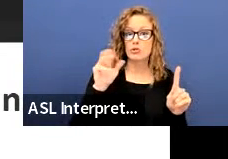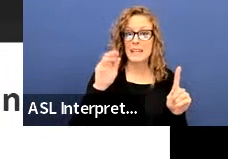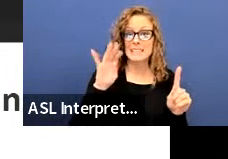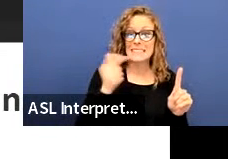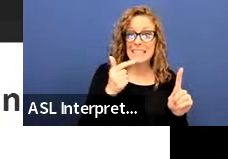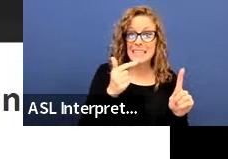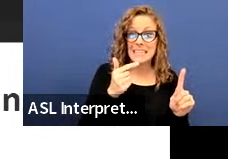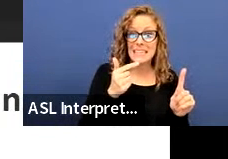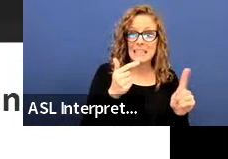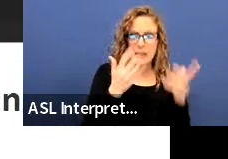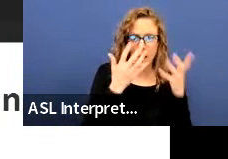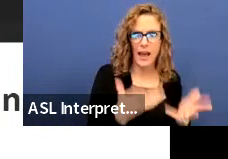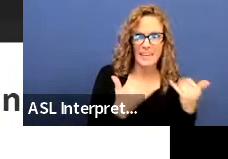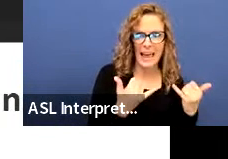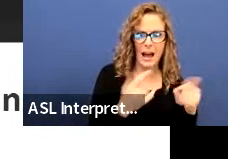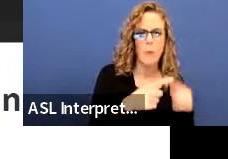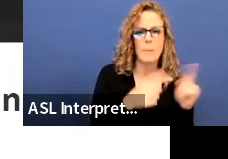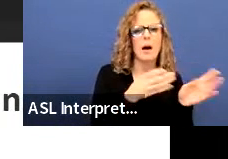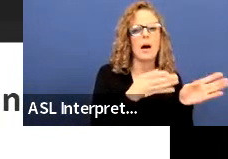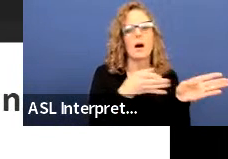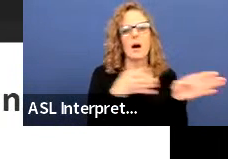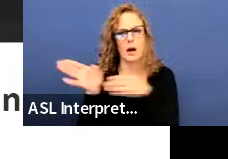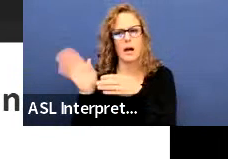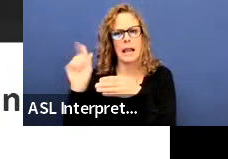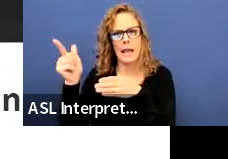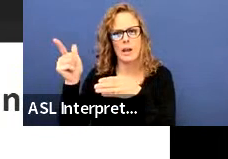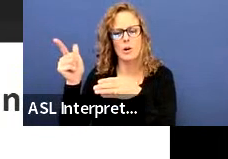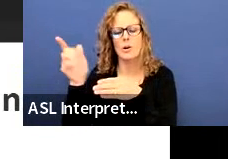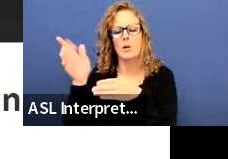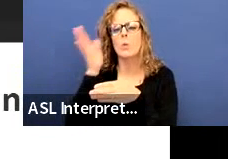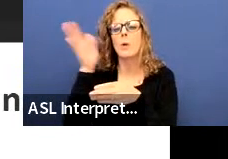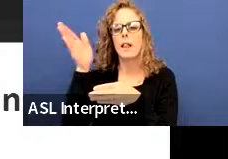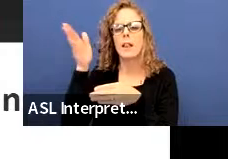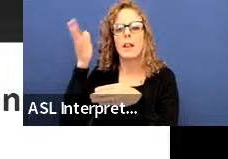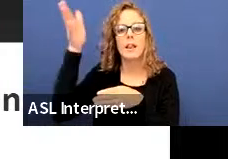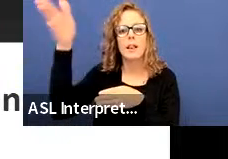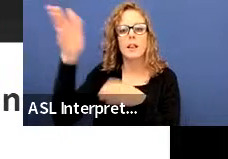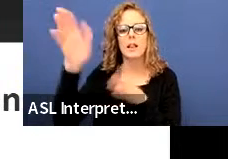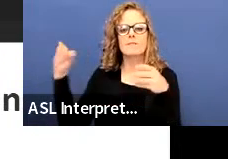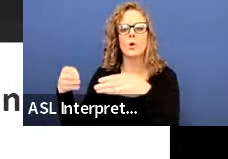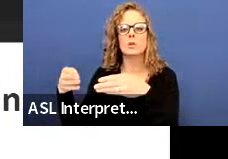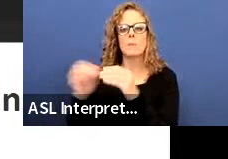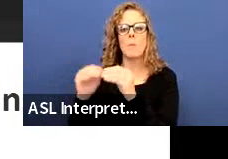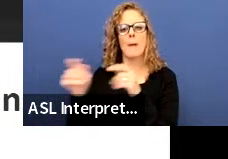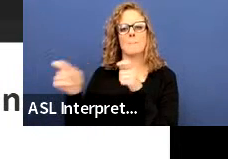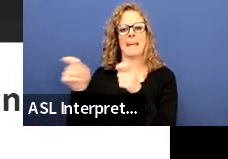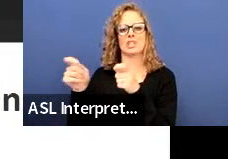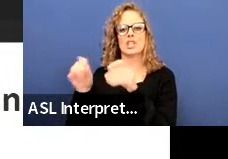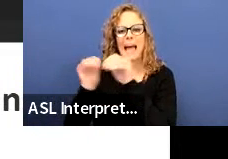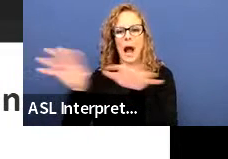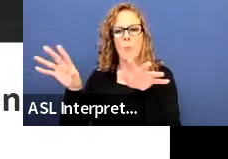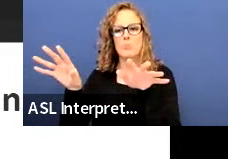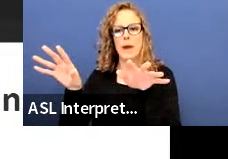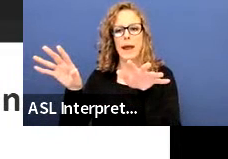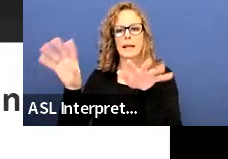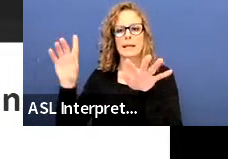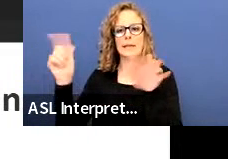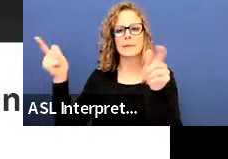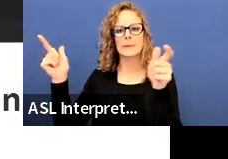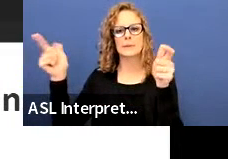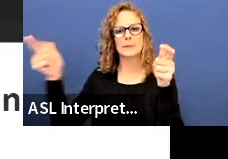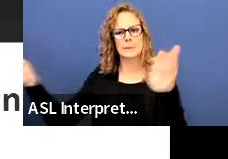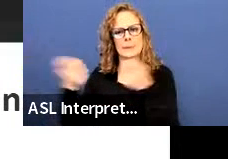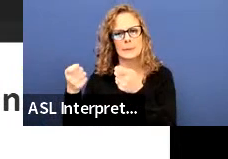now, rightfully so, but we will probably start focusing more on managing outbreaks and also focusing